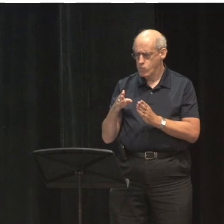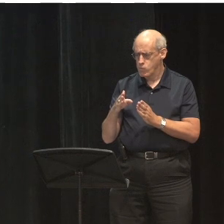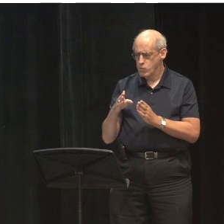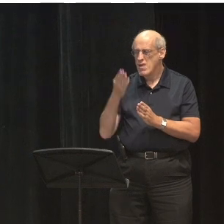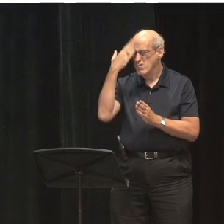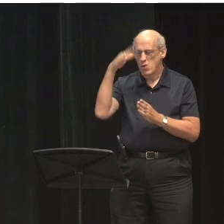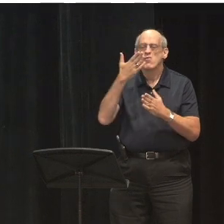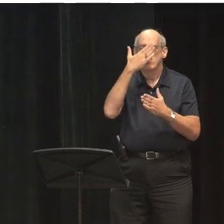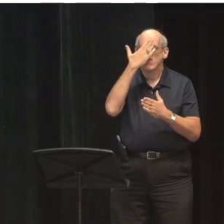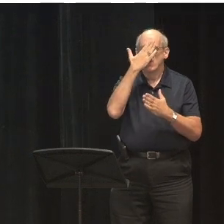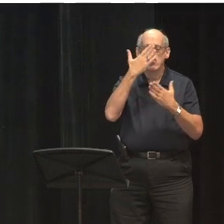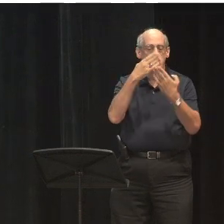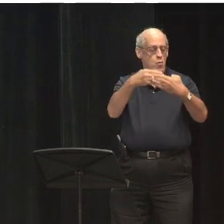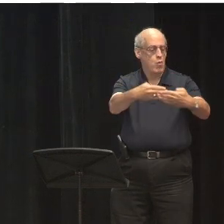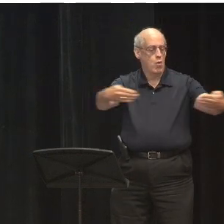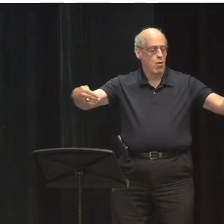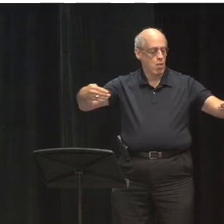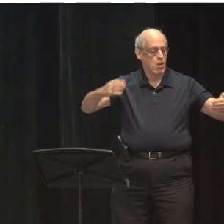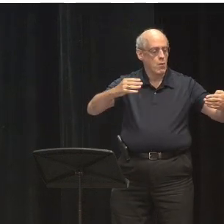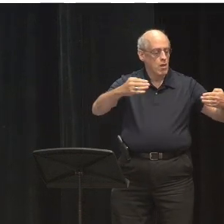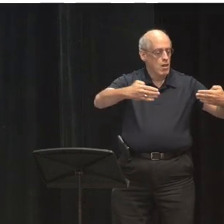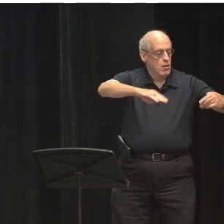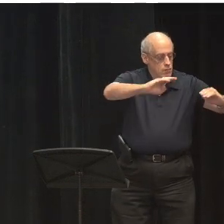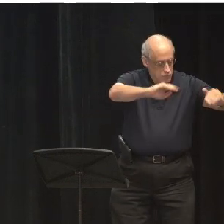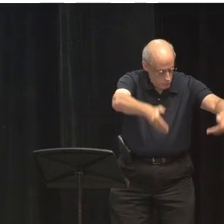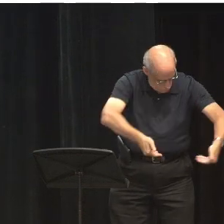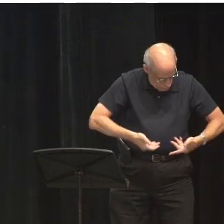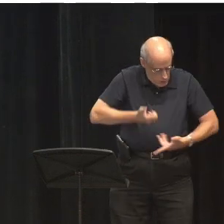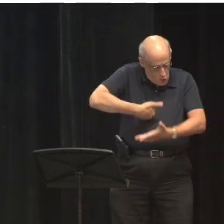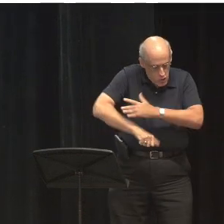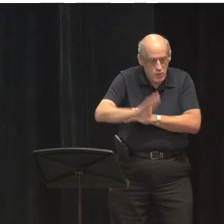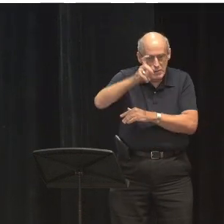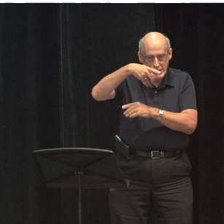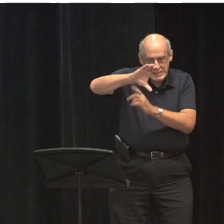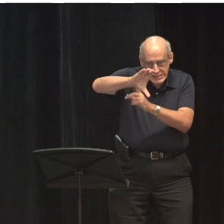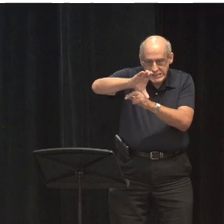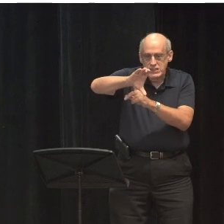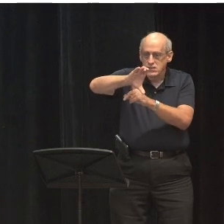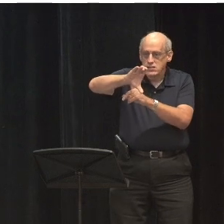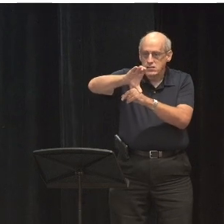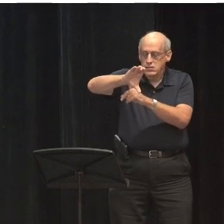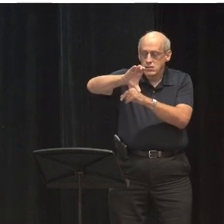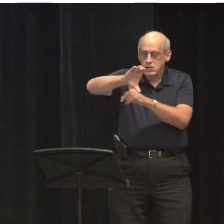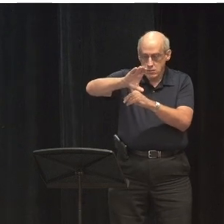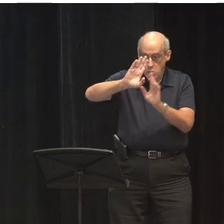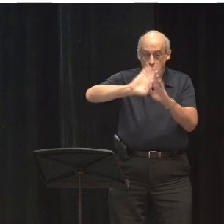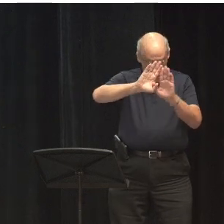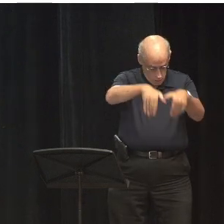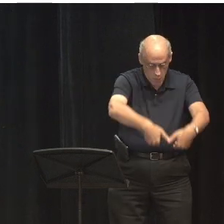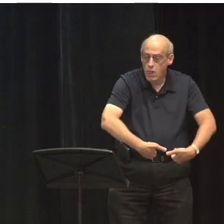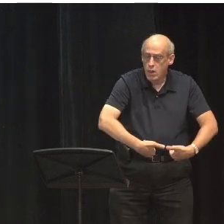bulkhead, the wall over Battery Park City at Stuyvesant on the north end. Would